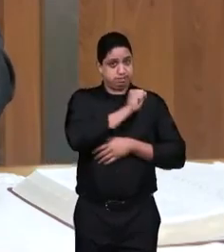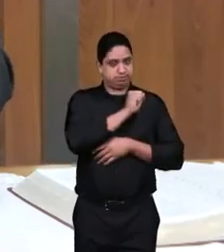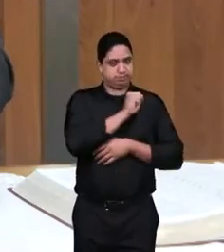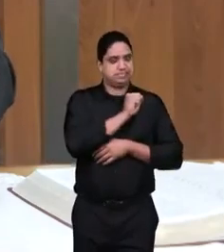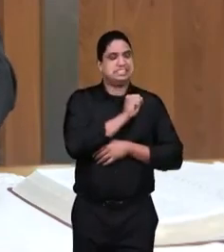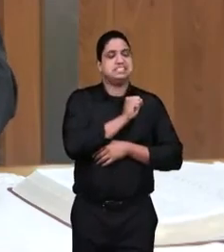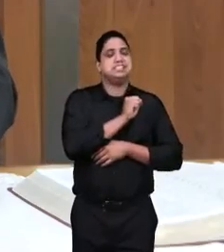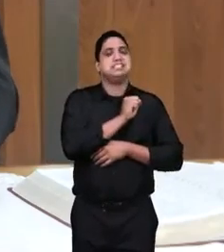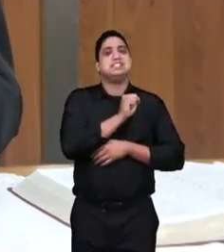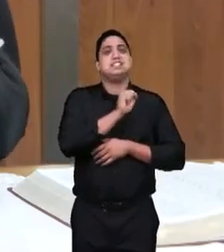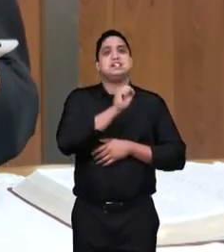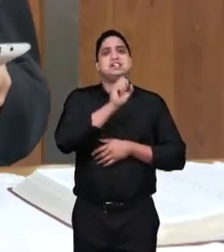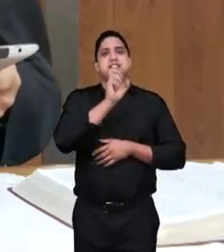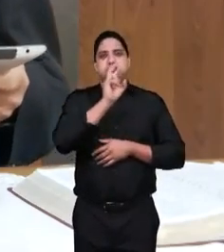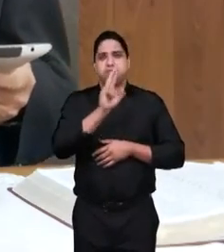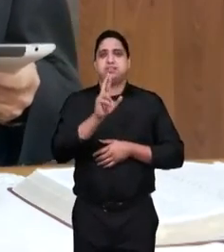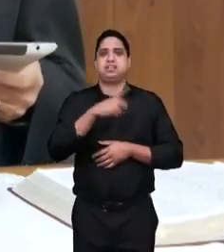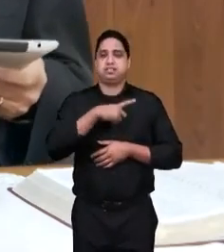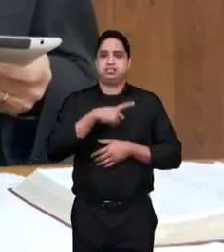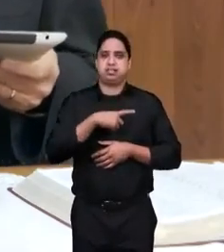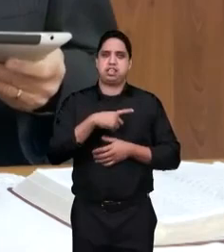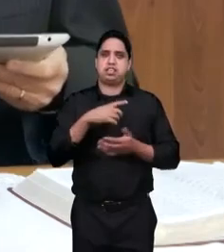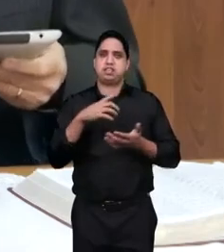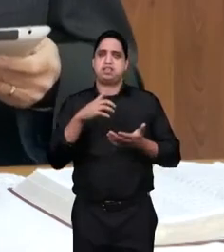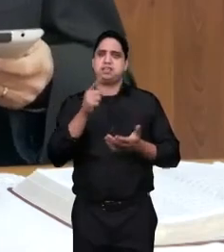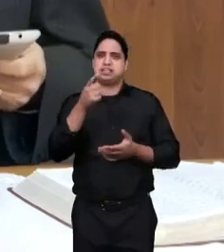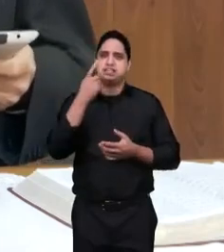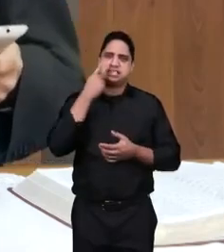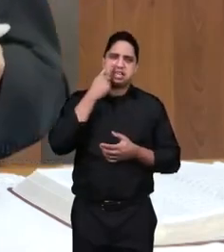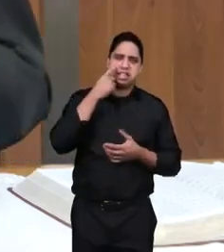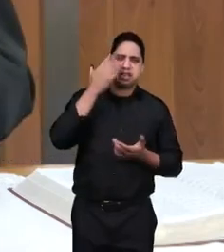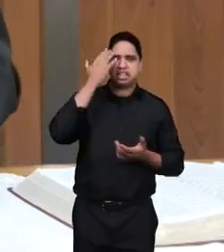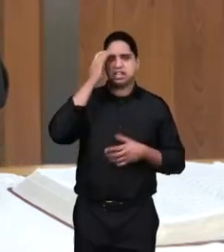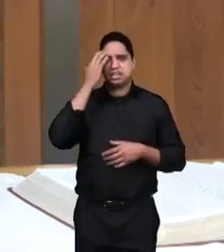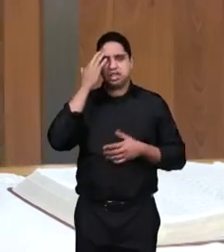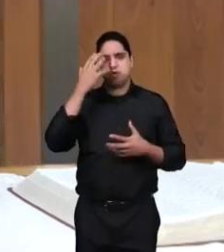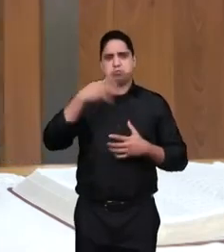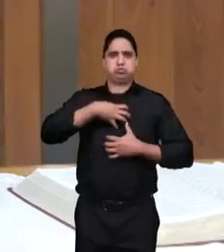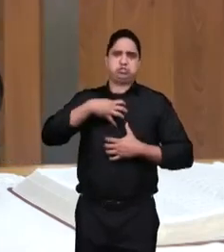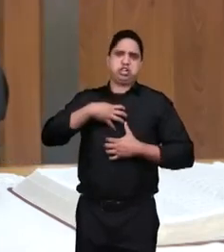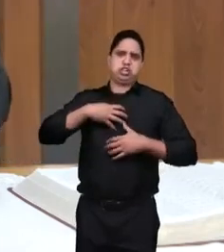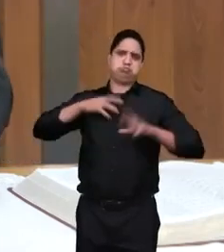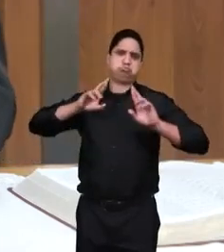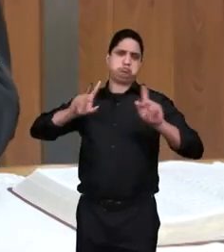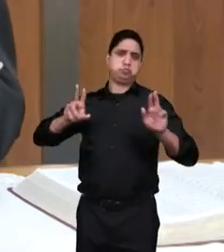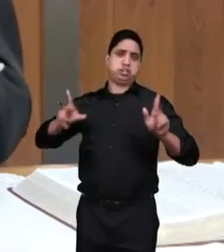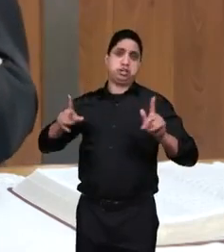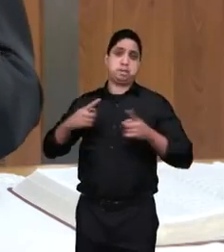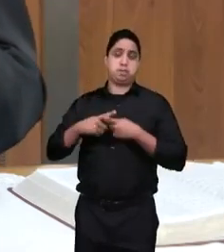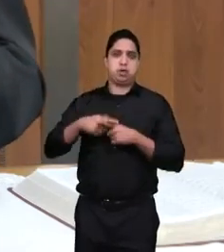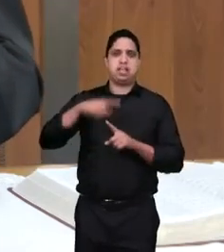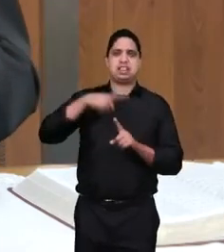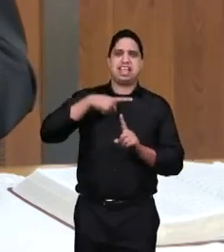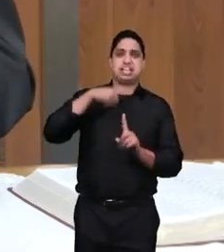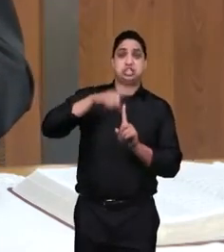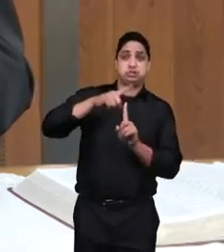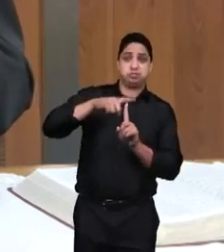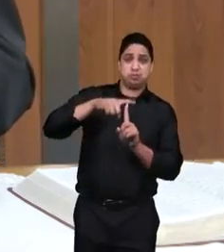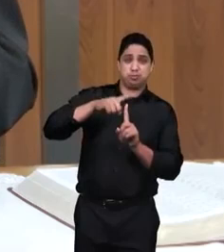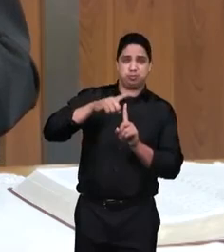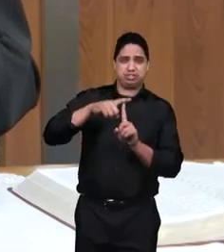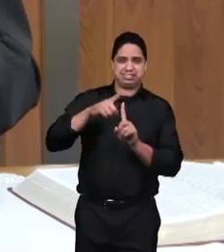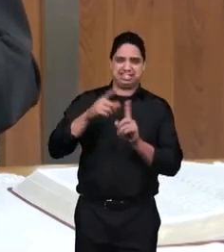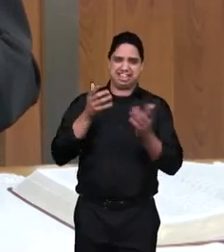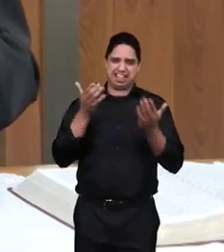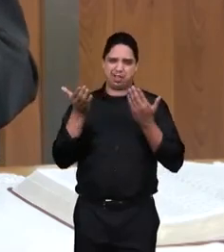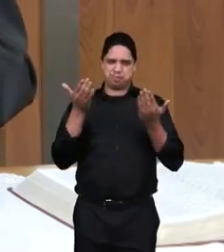given, there are a few things that you may have understood one way or another, because the question of figures and